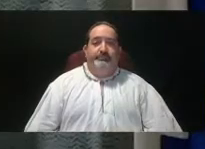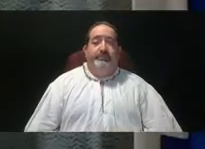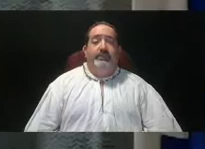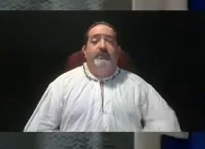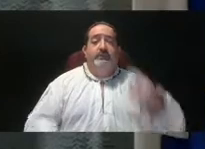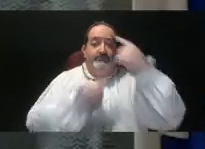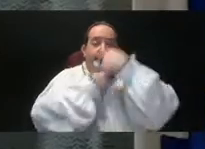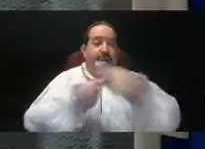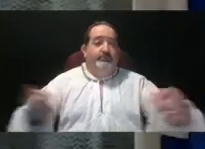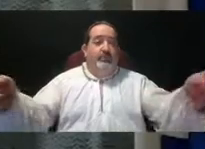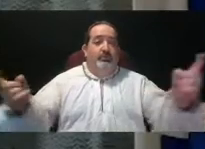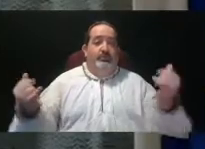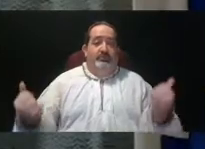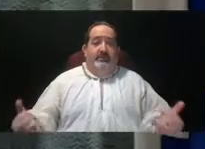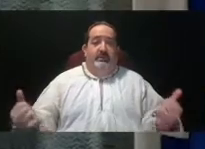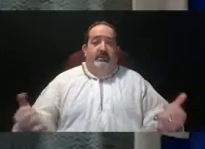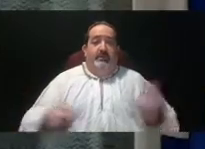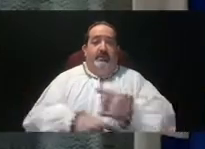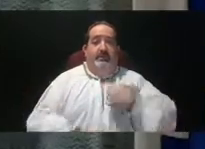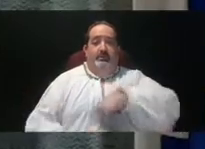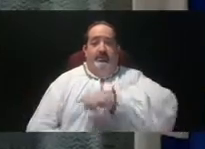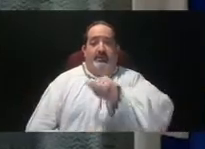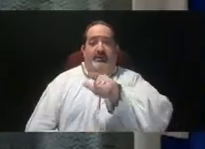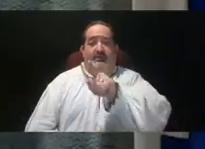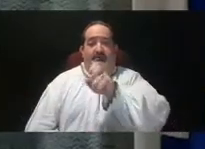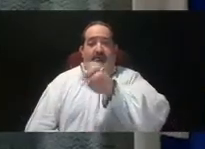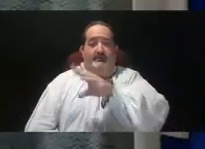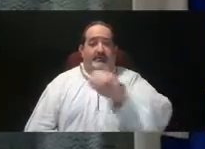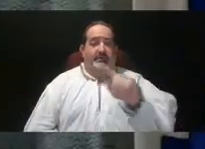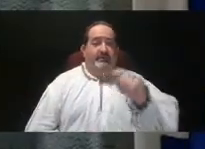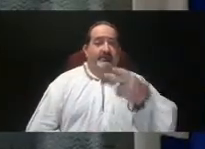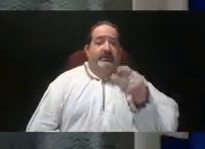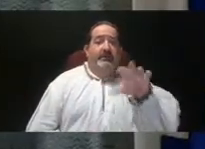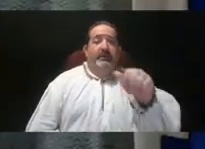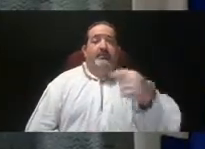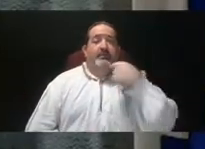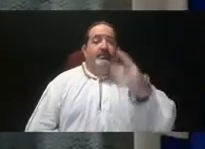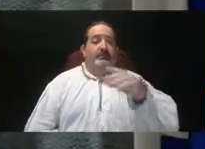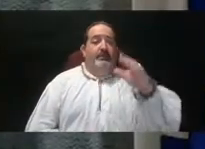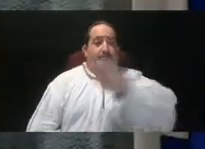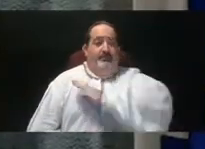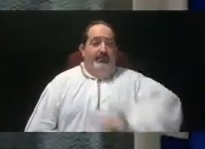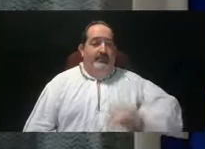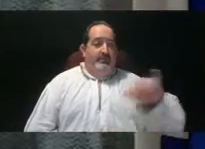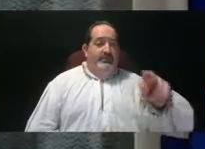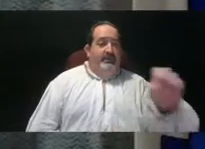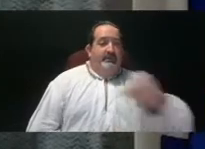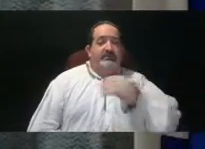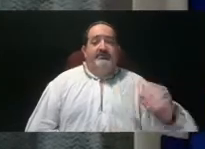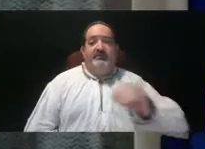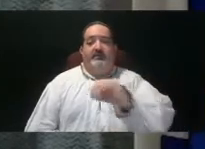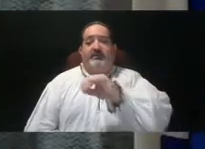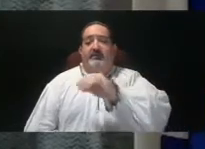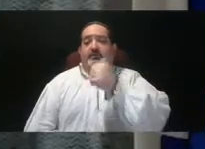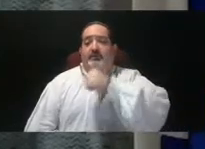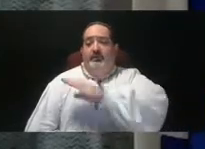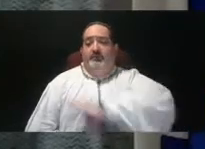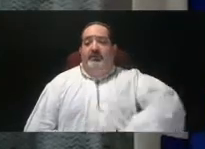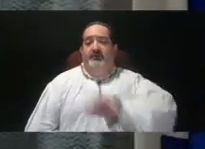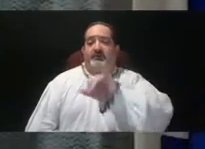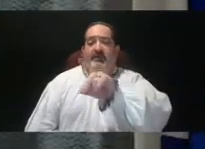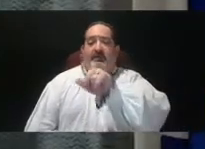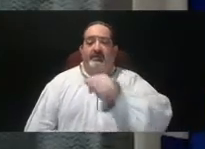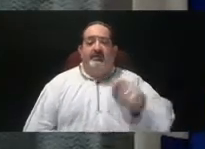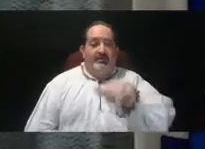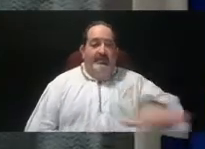Be it known that this day that we, Alexander and Tahira, do grant unto Baron Jens and Baroness Ida the lands and honors of the barony